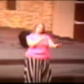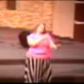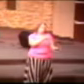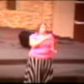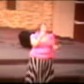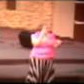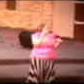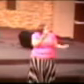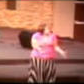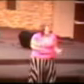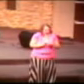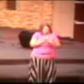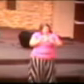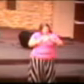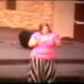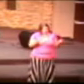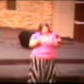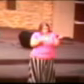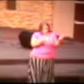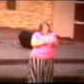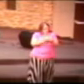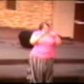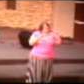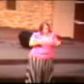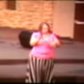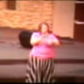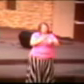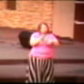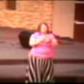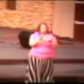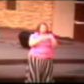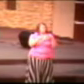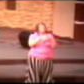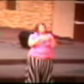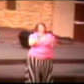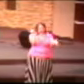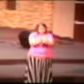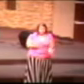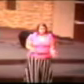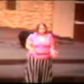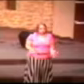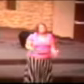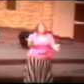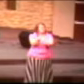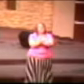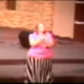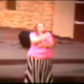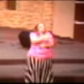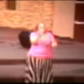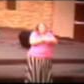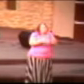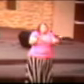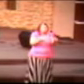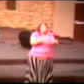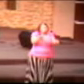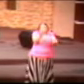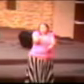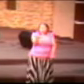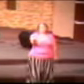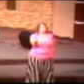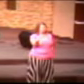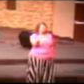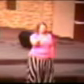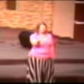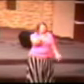don't know how people do this without a church family. Amen? You can't do this on your own.